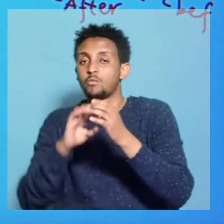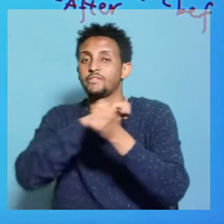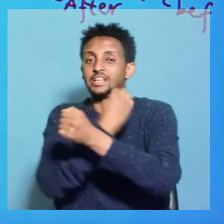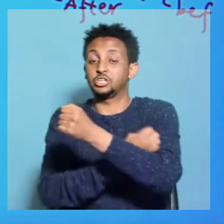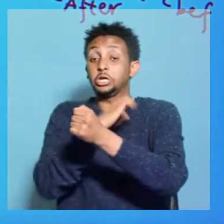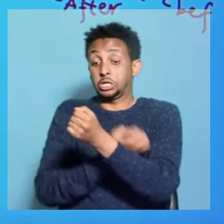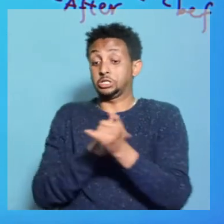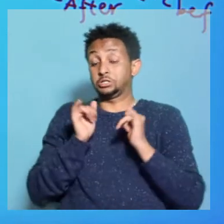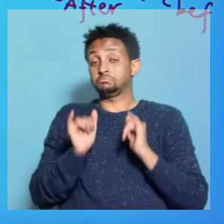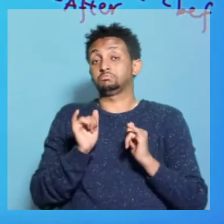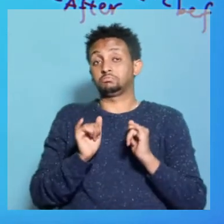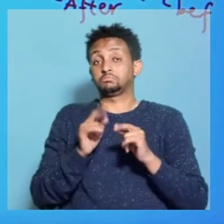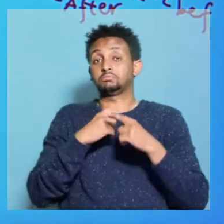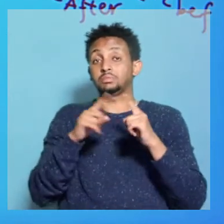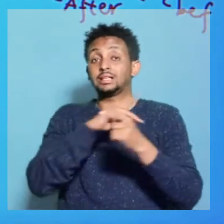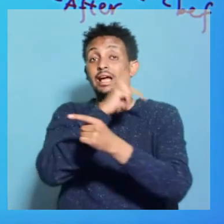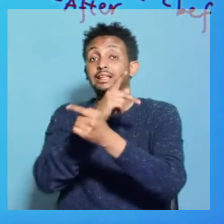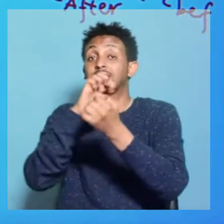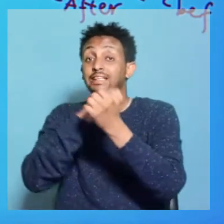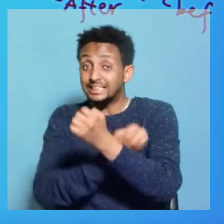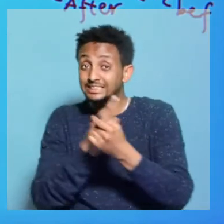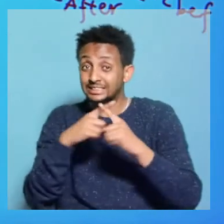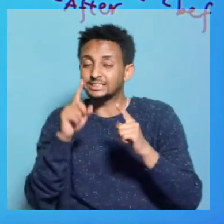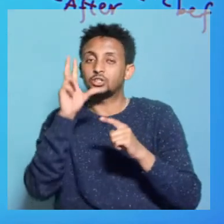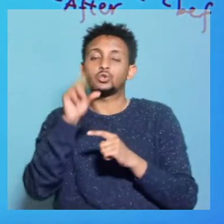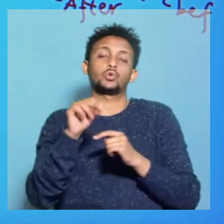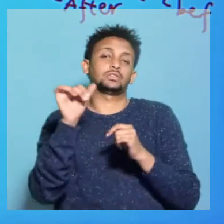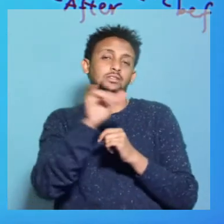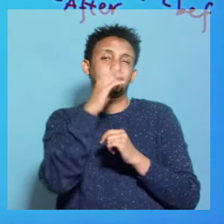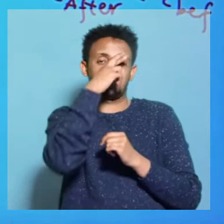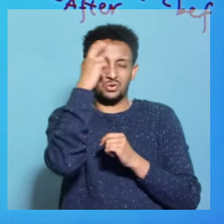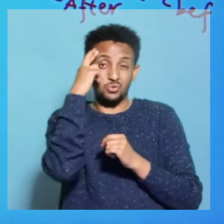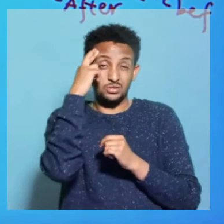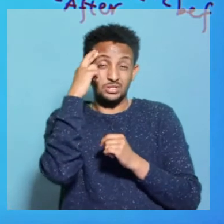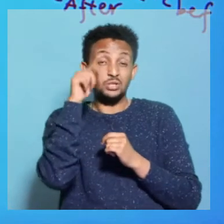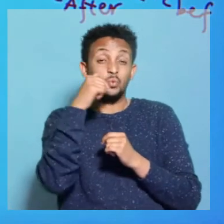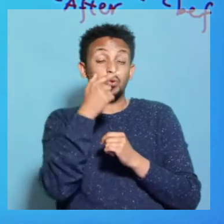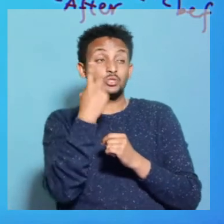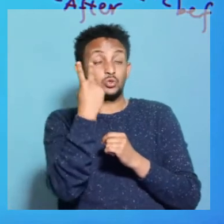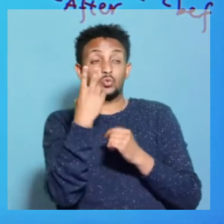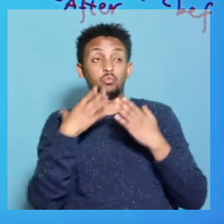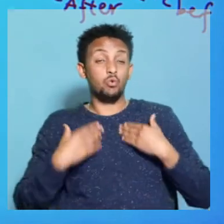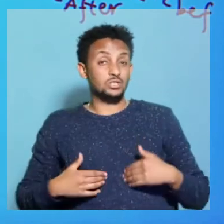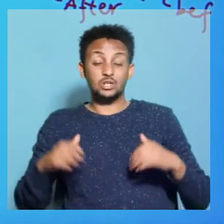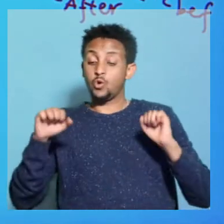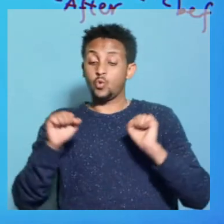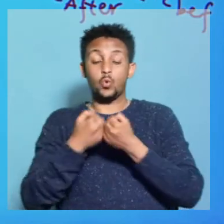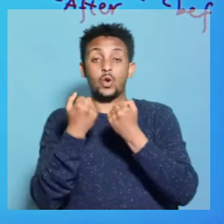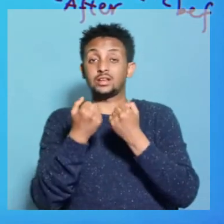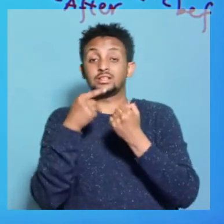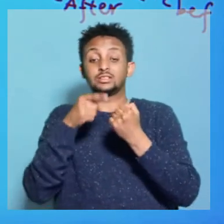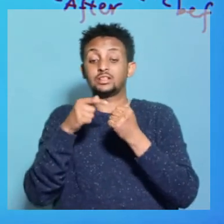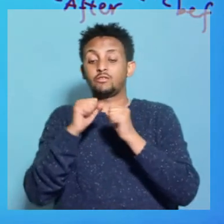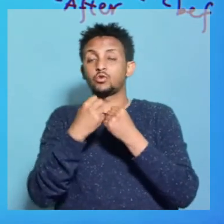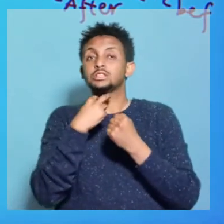remains constant, the total energy, but the kinetic energy is not conserved, because Let's say when two balls are collide together, they will